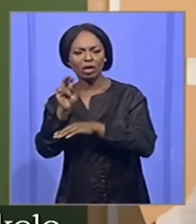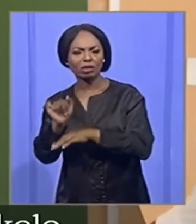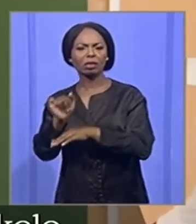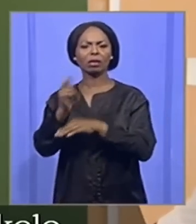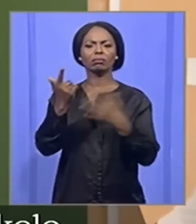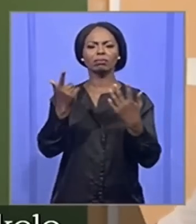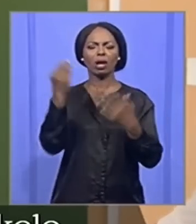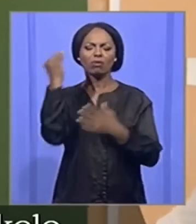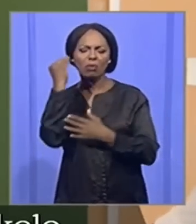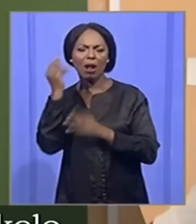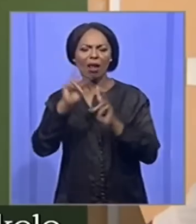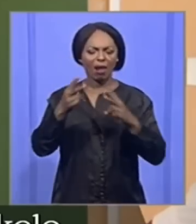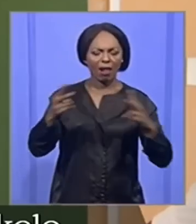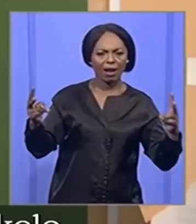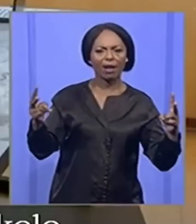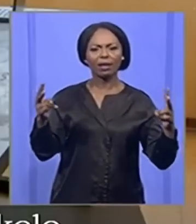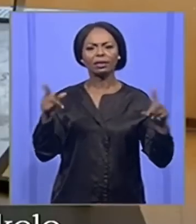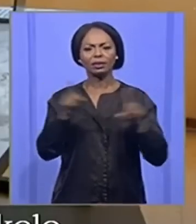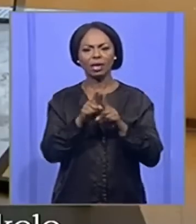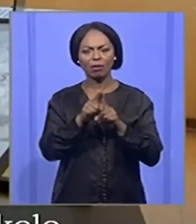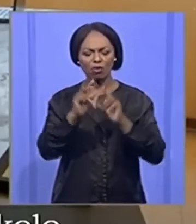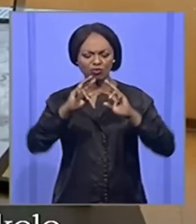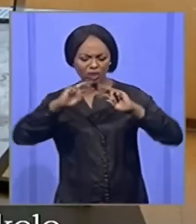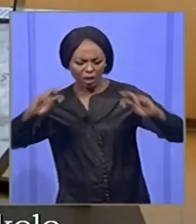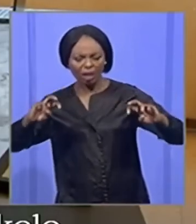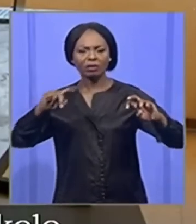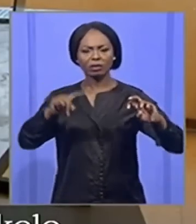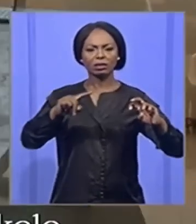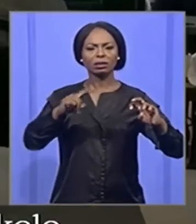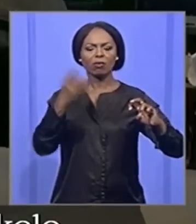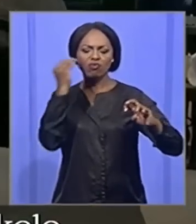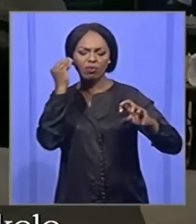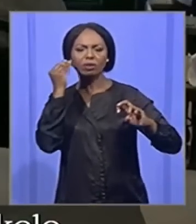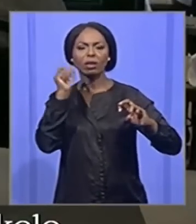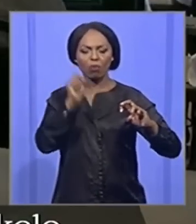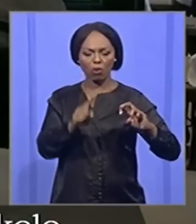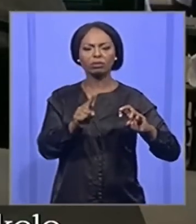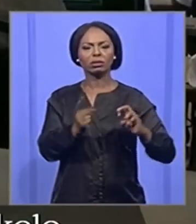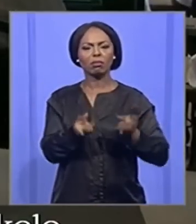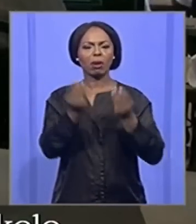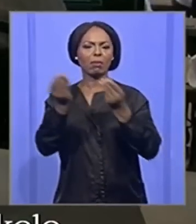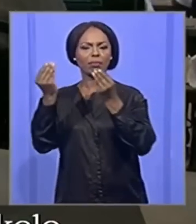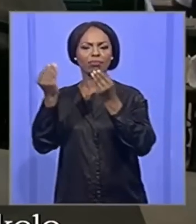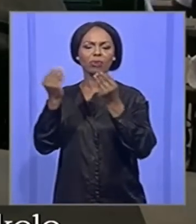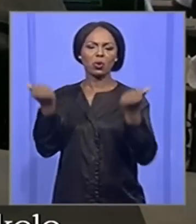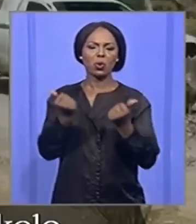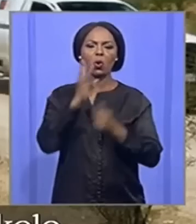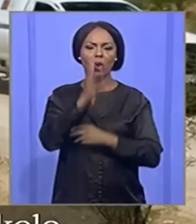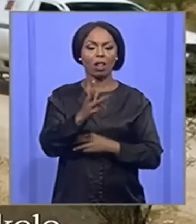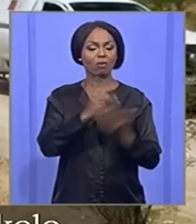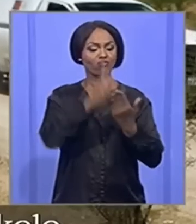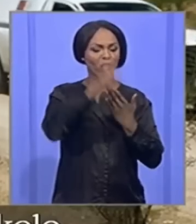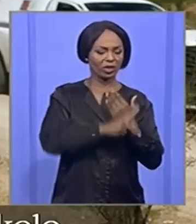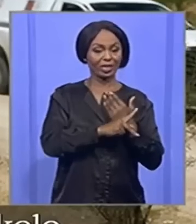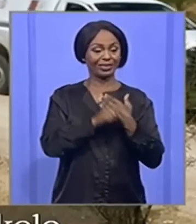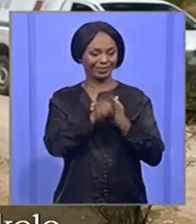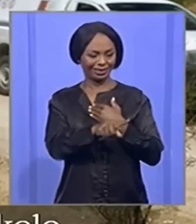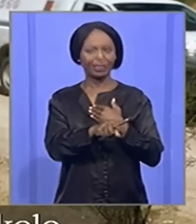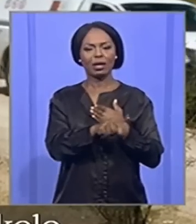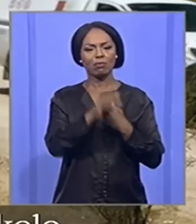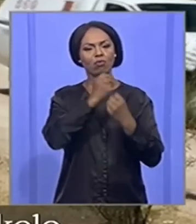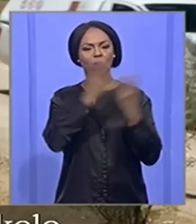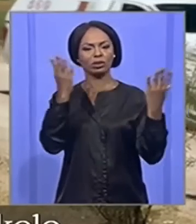data, and even how to collect data. Muso ore ke dikolo tse ngata tse tlang ho una molemo projekeng ena. Thabiso Gadebe,